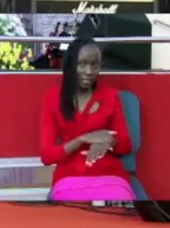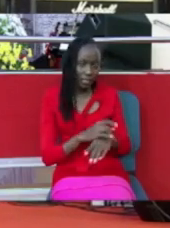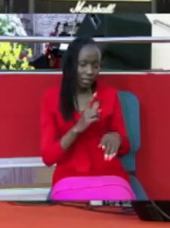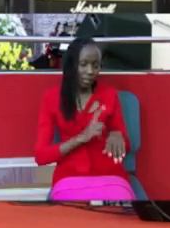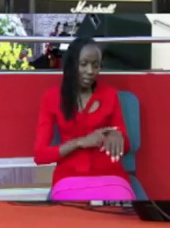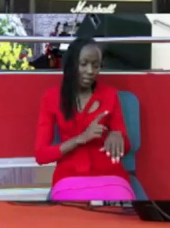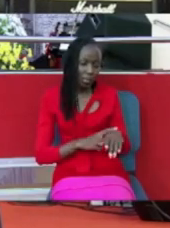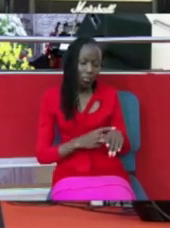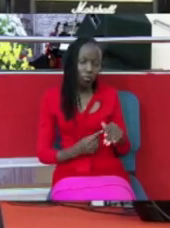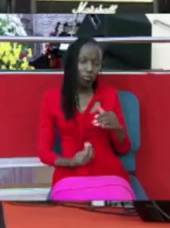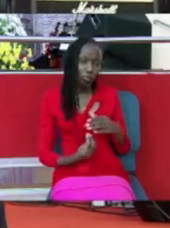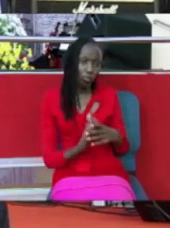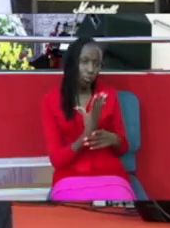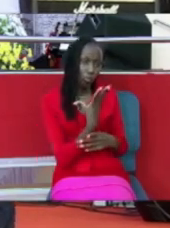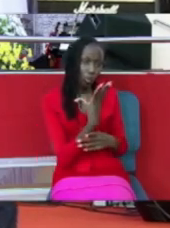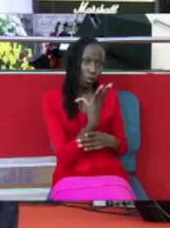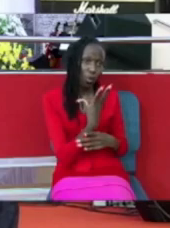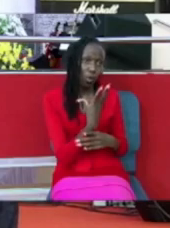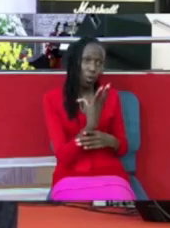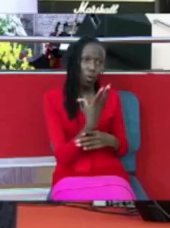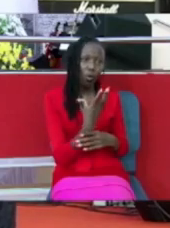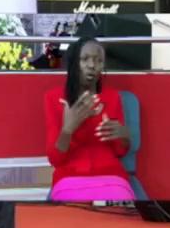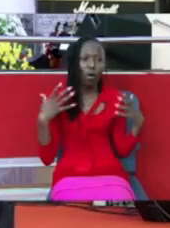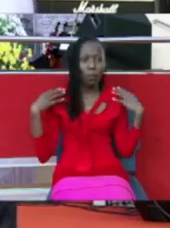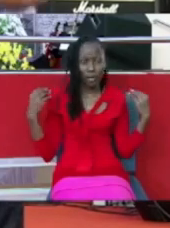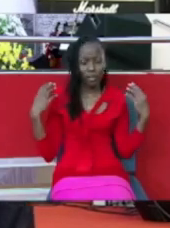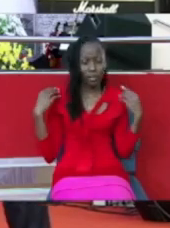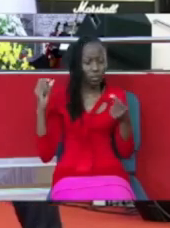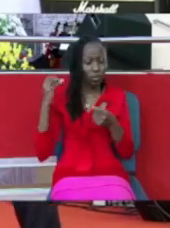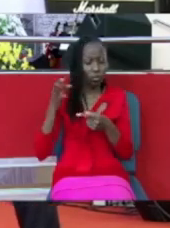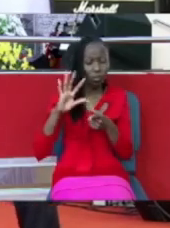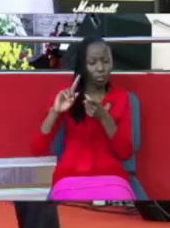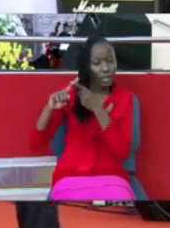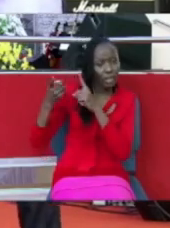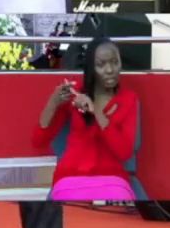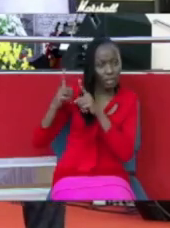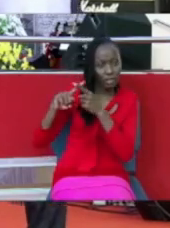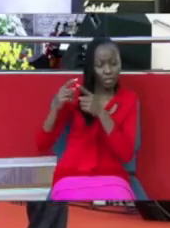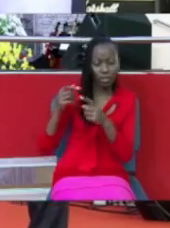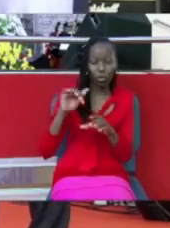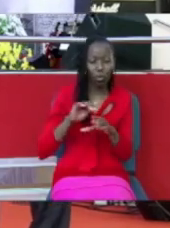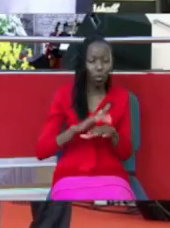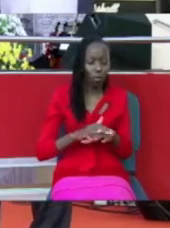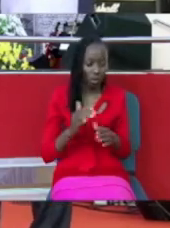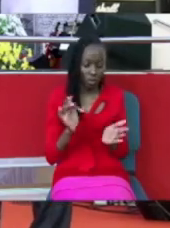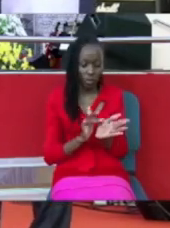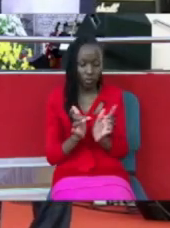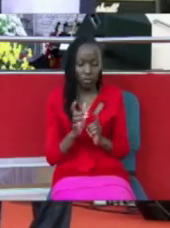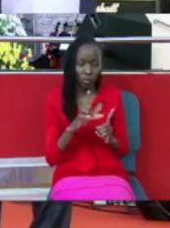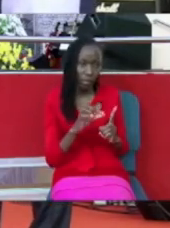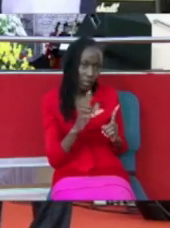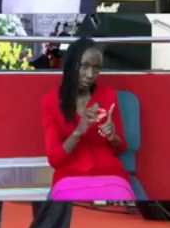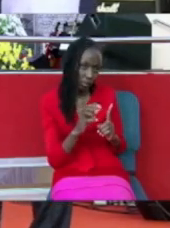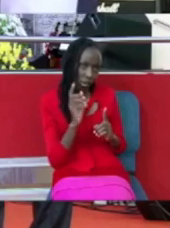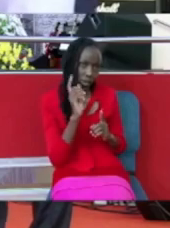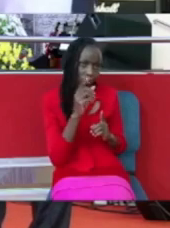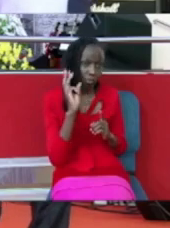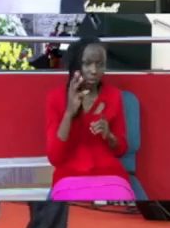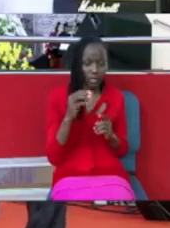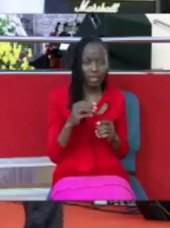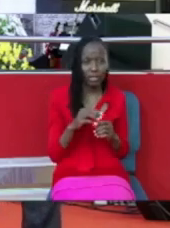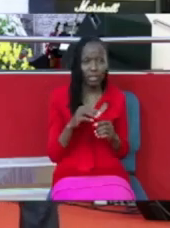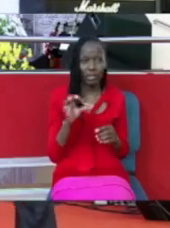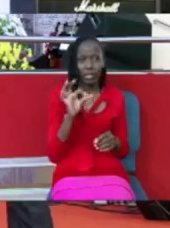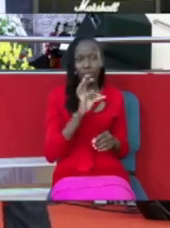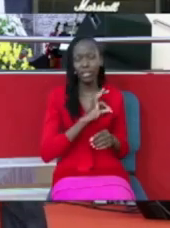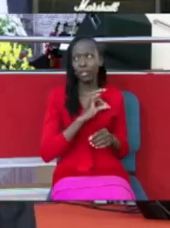develop the habit of meditating on God's word. Chukua nafasi basi uweze kutafakari neno lake Mungu. You will reap the benefits for